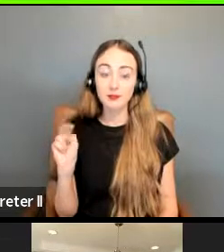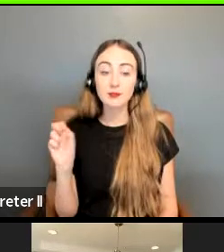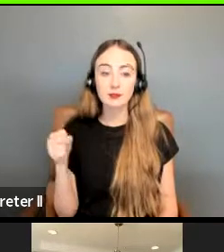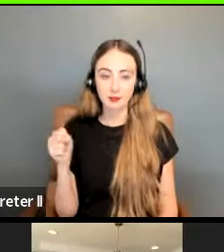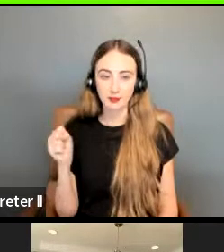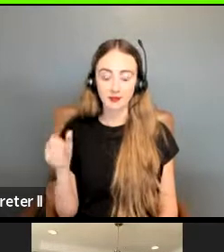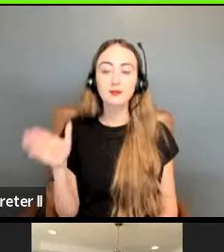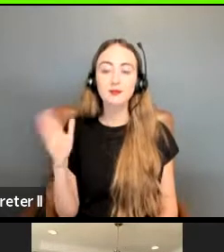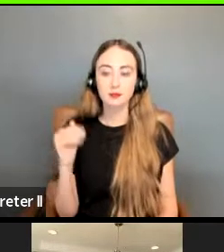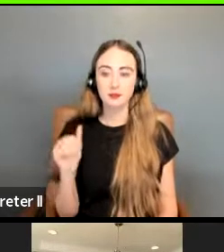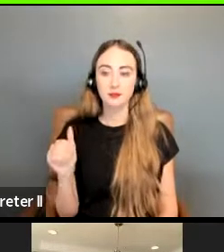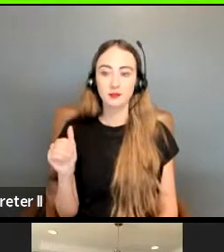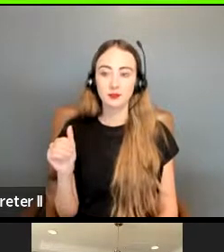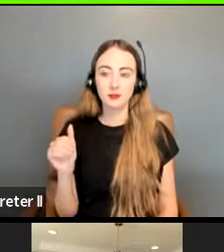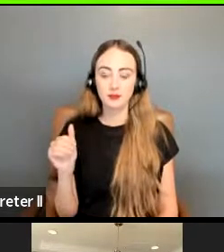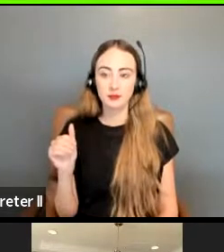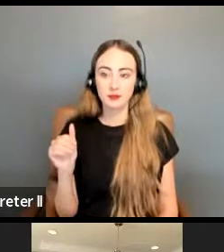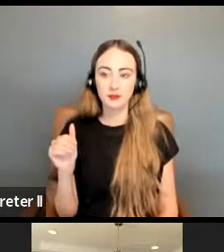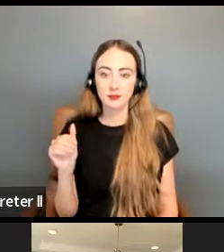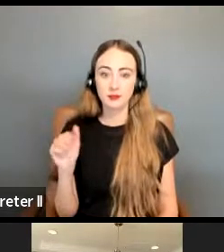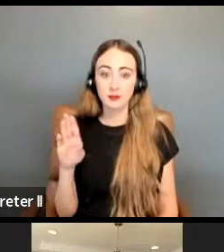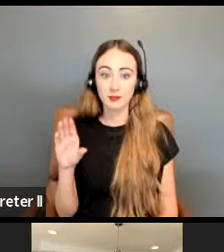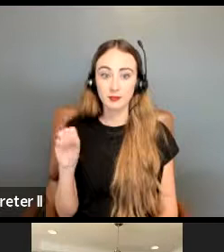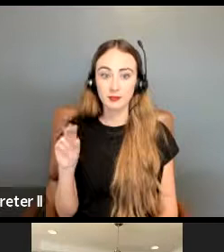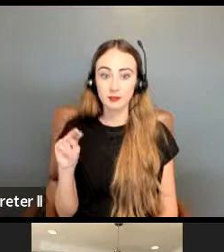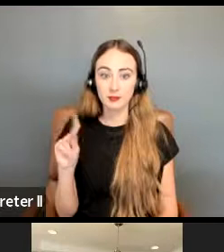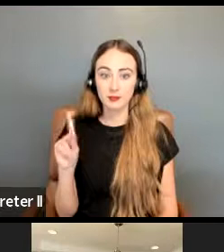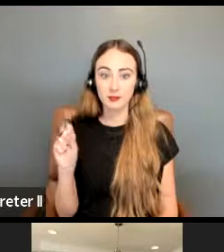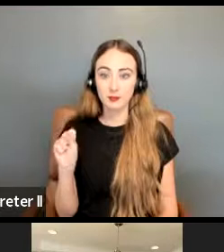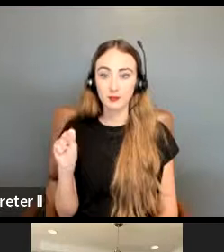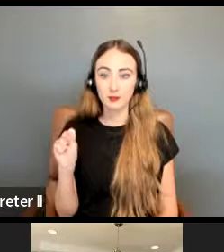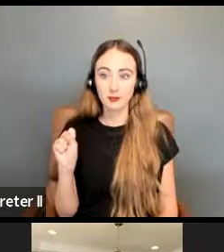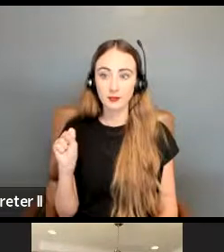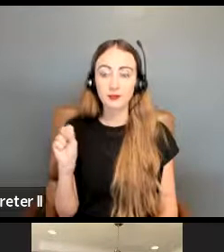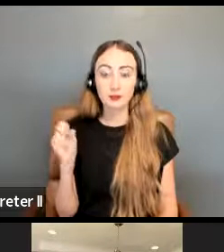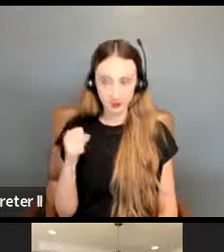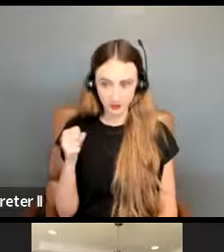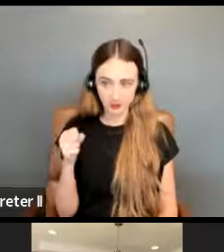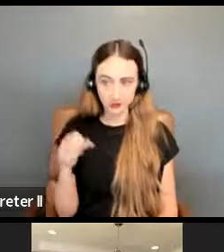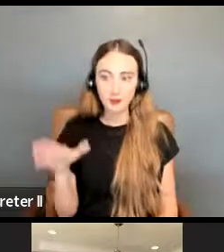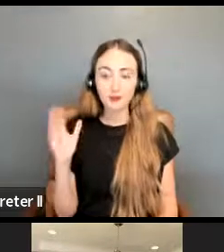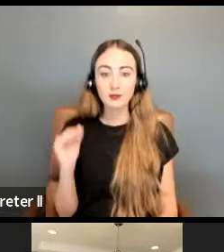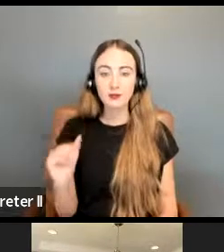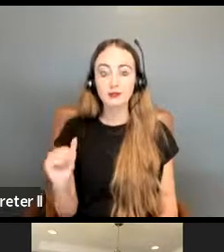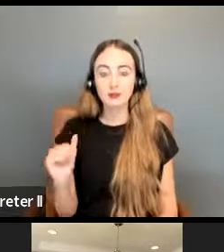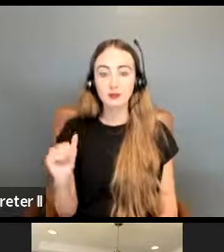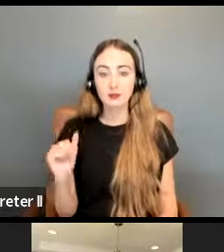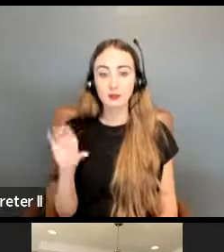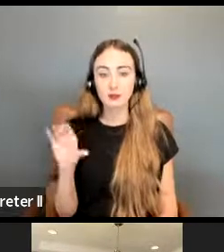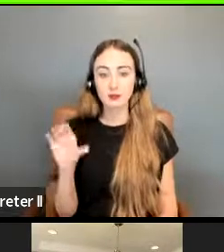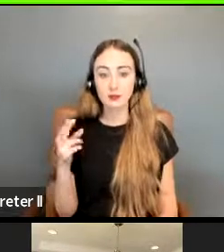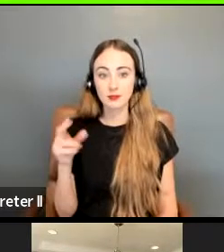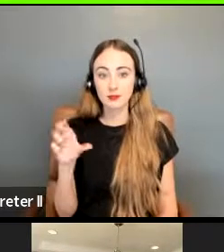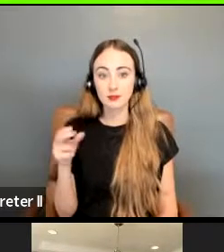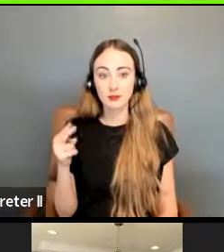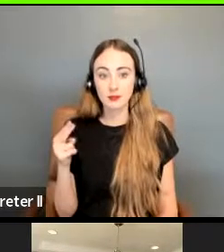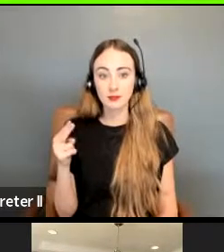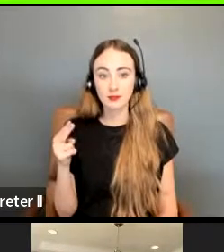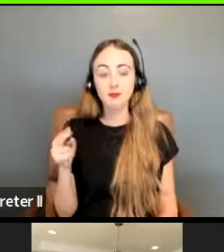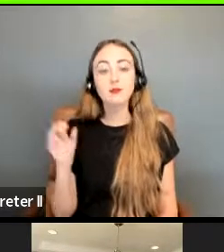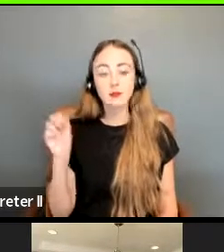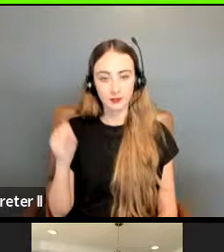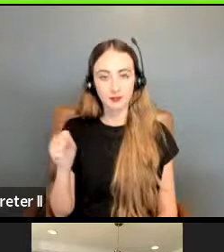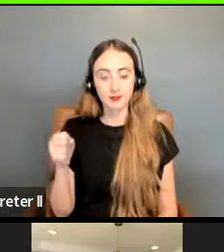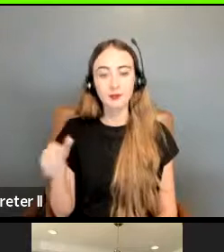Yes. Councilmember Allen votes yes. Councilmember Bonds? Yes. Councilmember Bonds votes yes. Councilmember Che? Yes. Councilmember